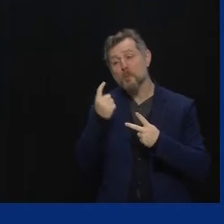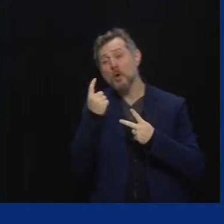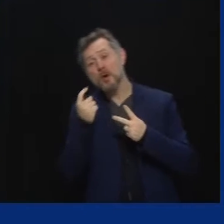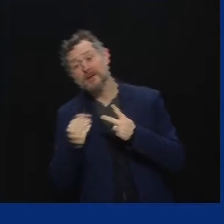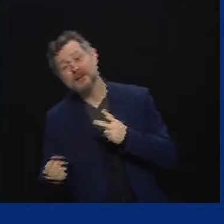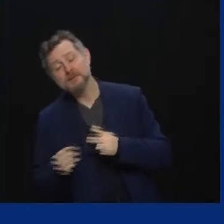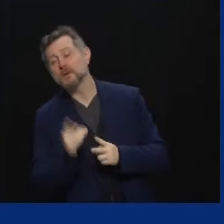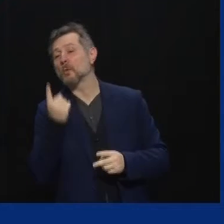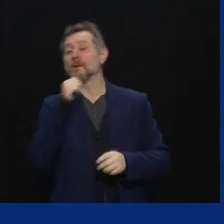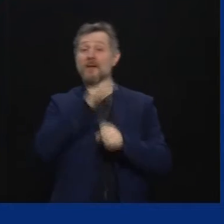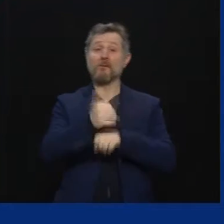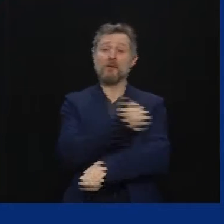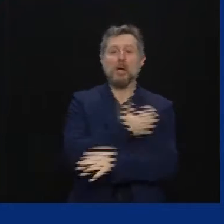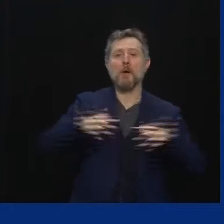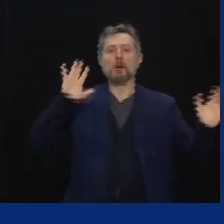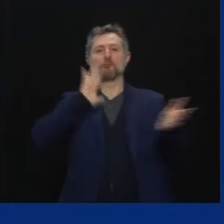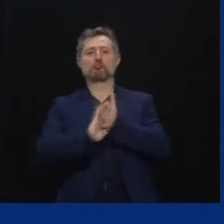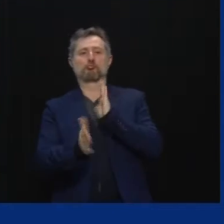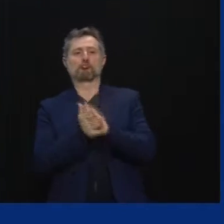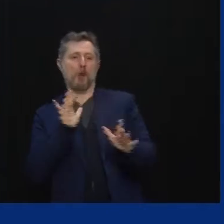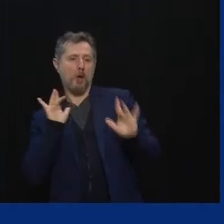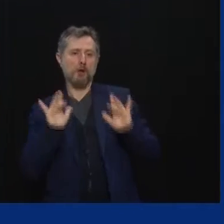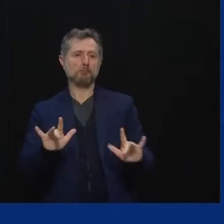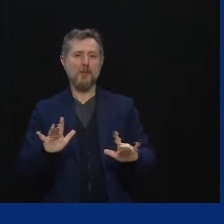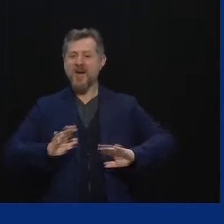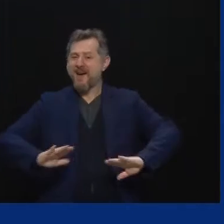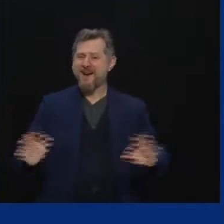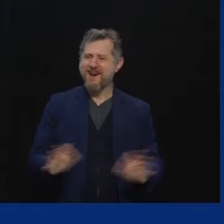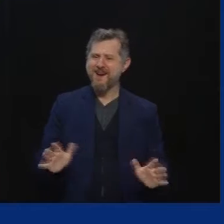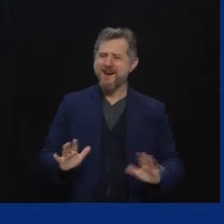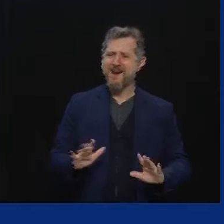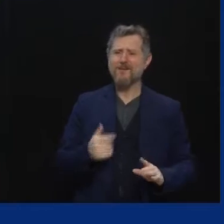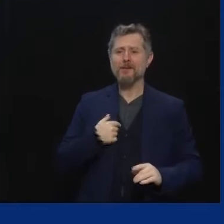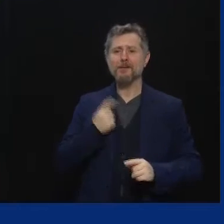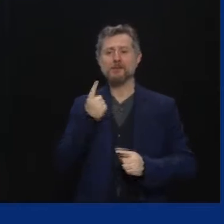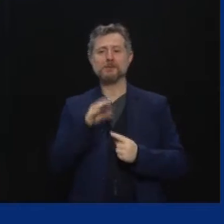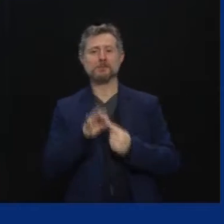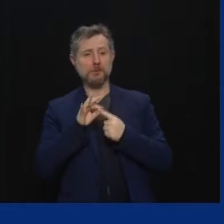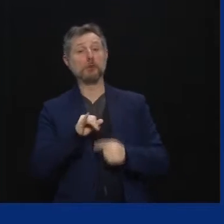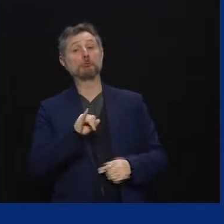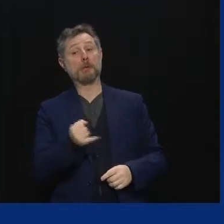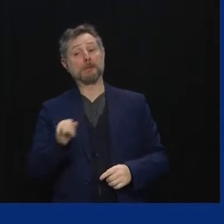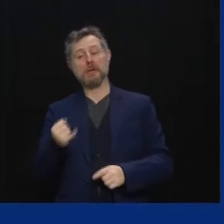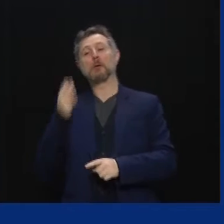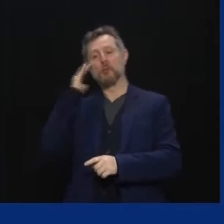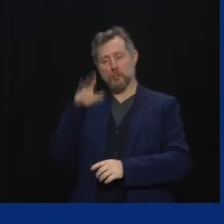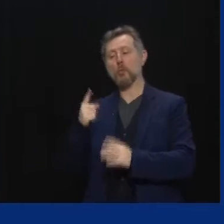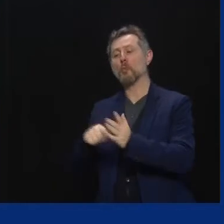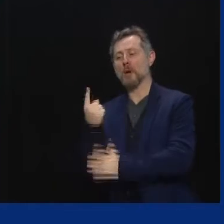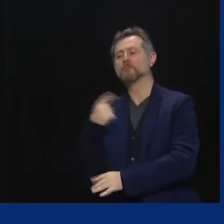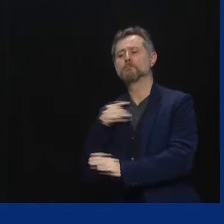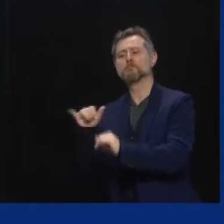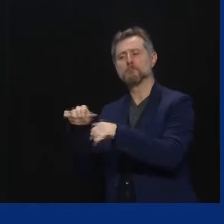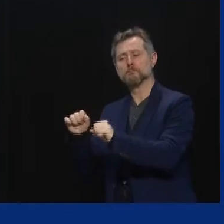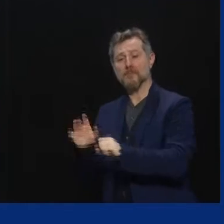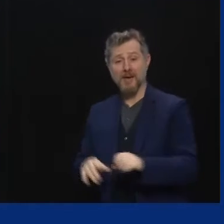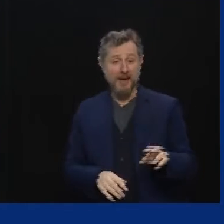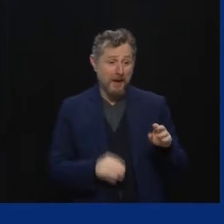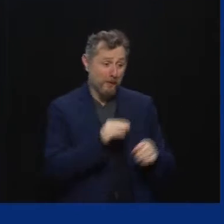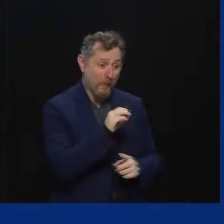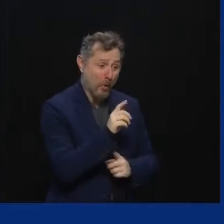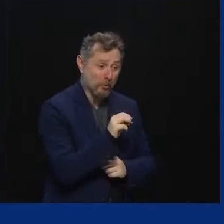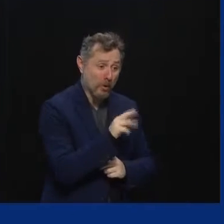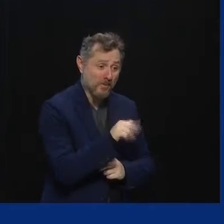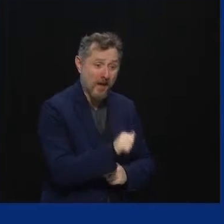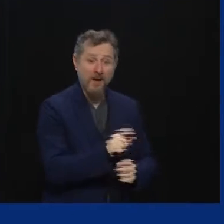job. I don't know what people are thinking, unless it was a Johnson & Johnson. If you had Moderna or Pfizer, you have to get the second dose in order to